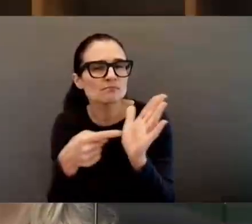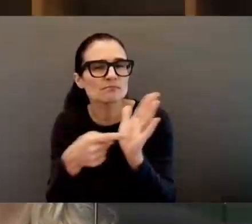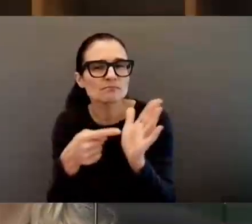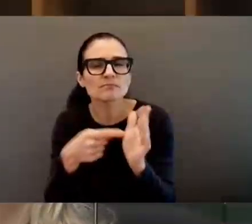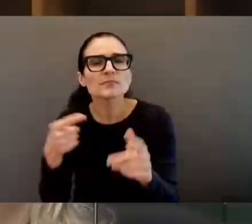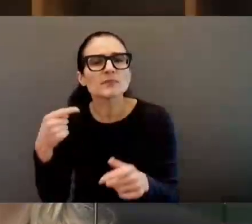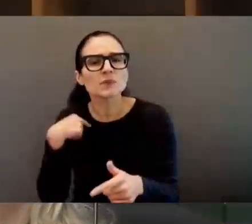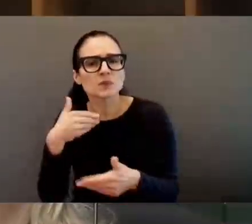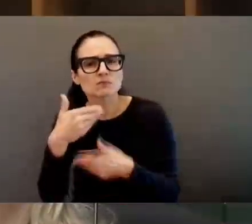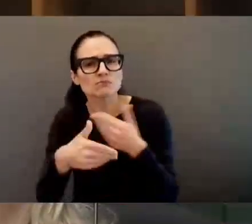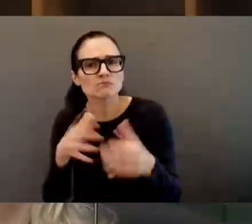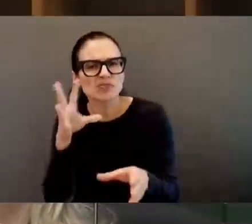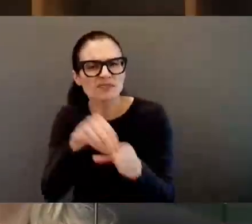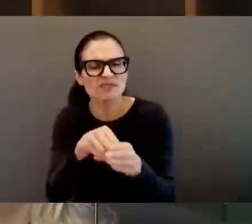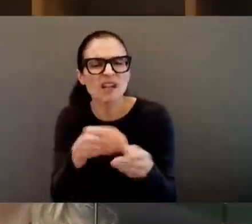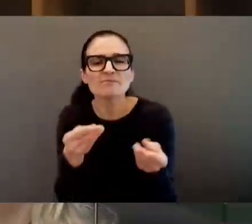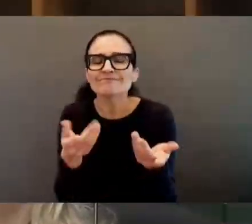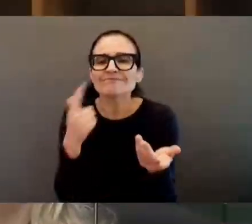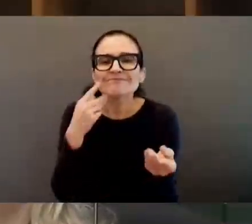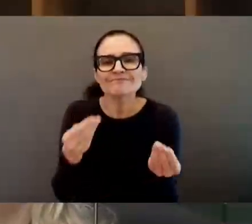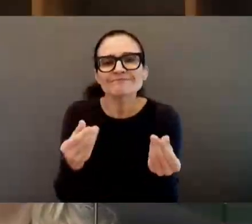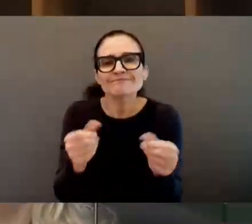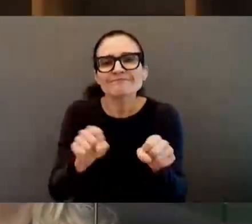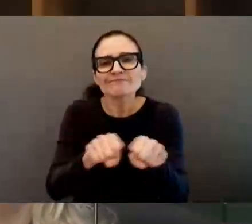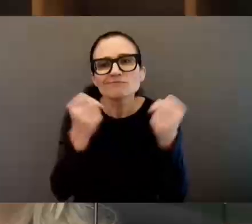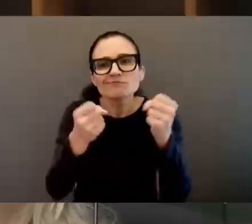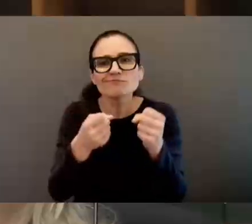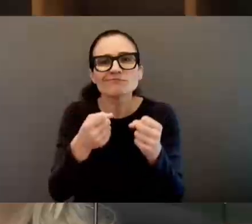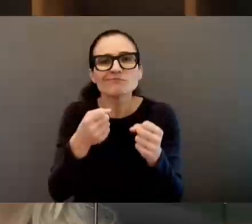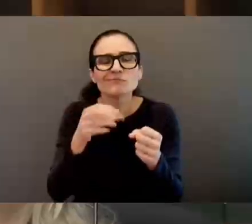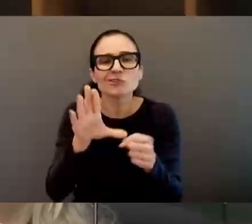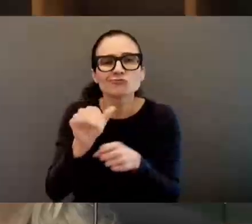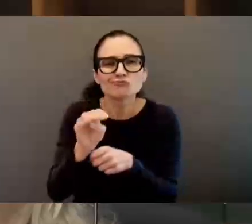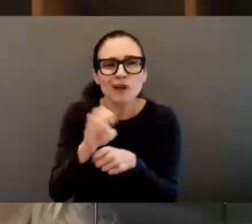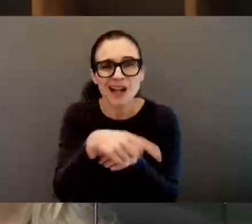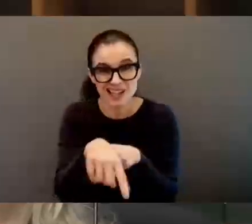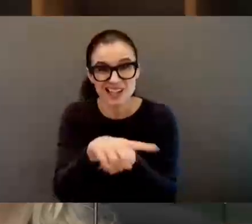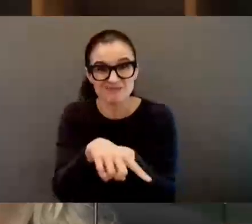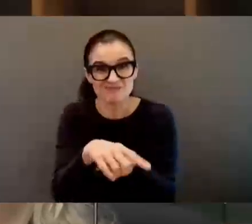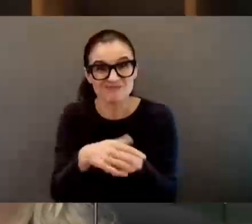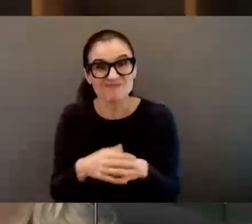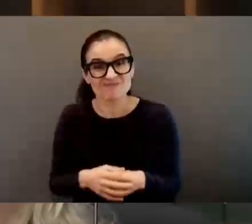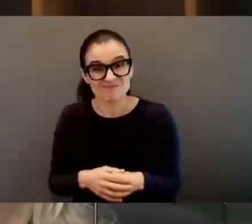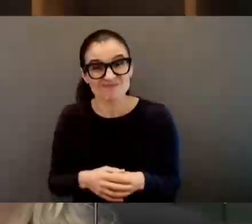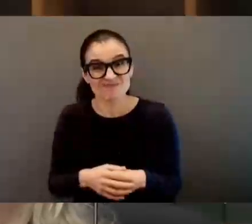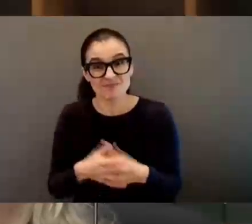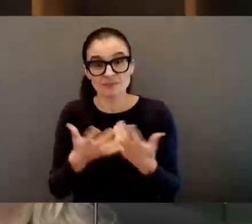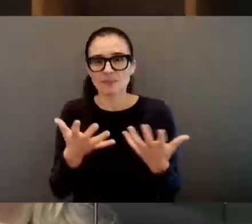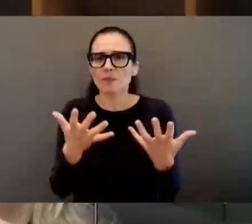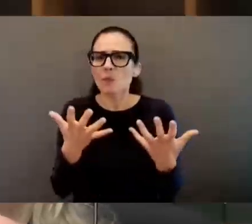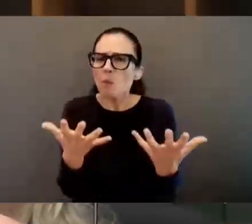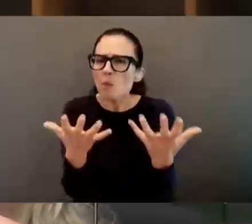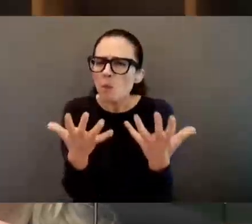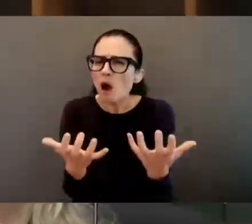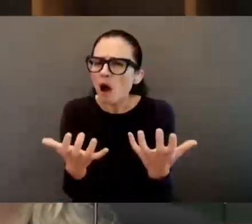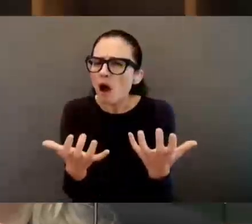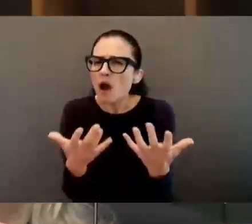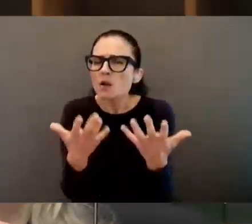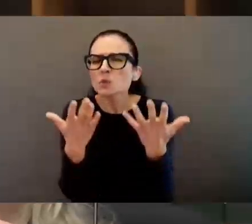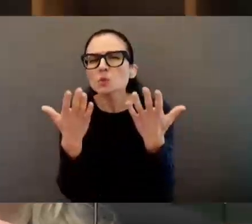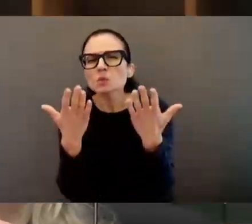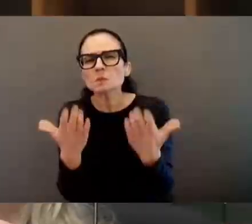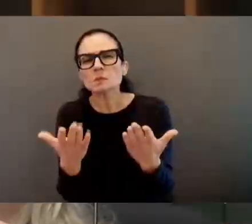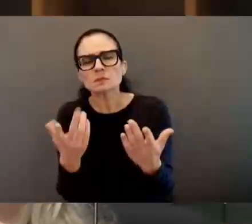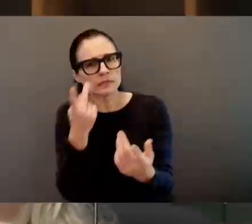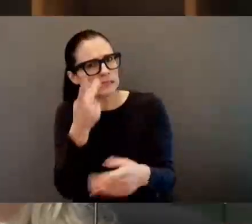member's raising, to saying that if somebody is coming before this justice system over and over again, there needs to be respect for the